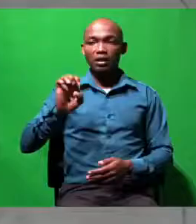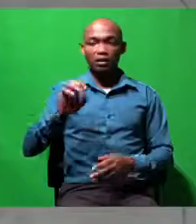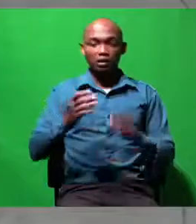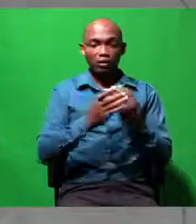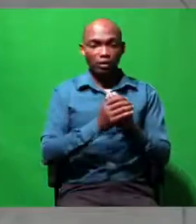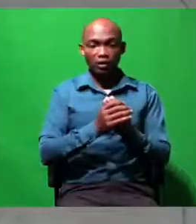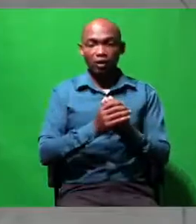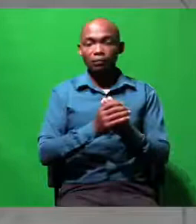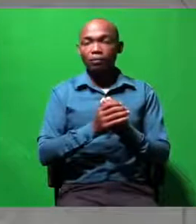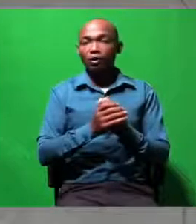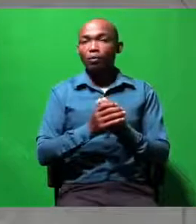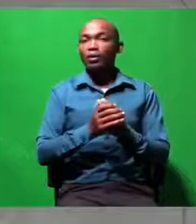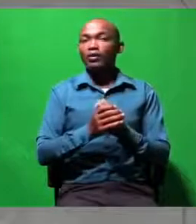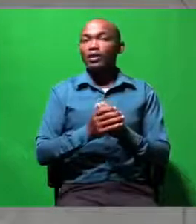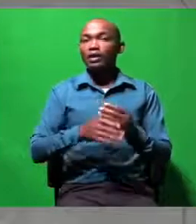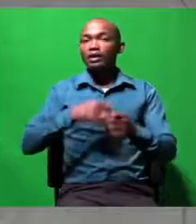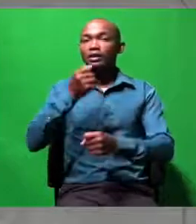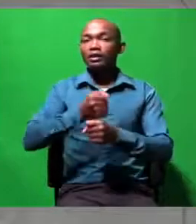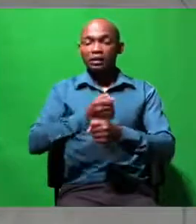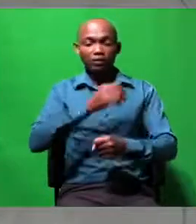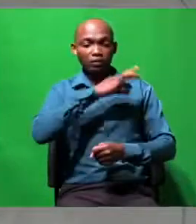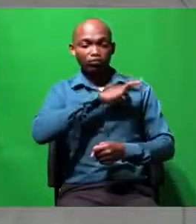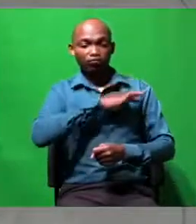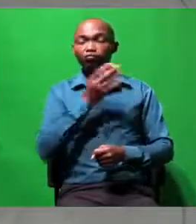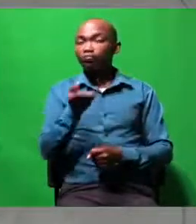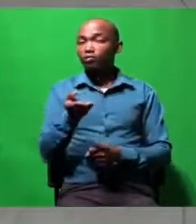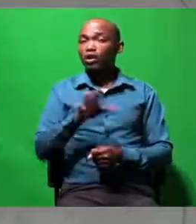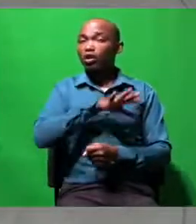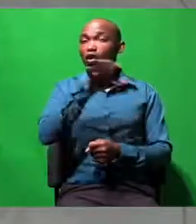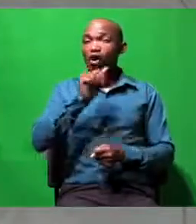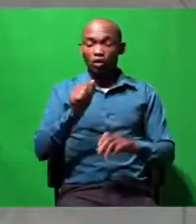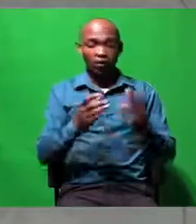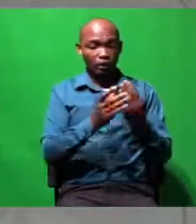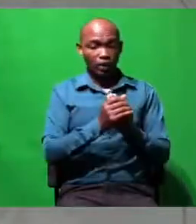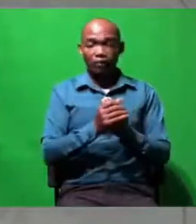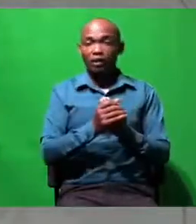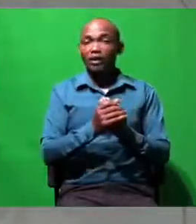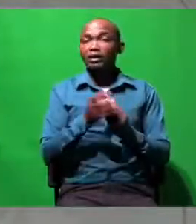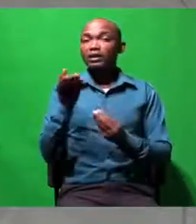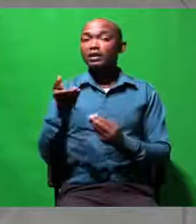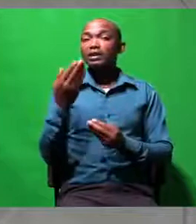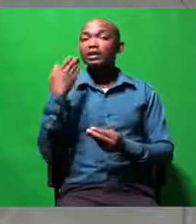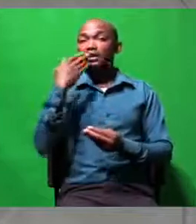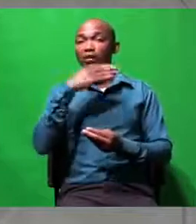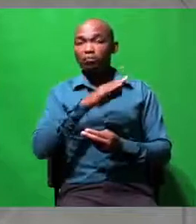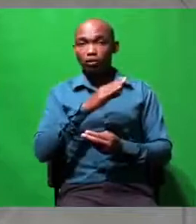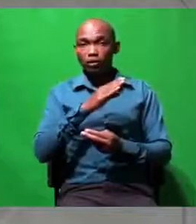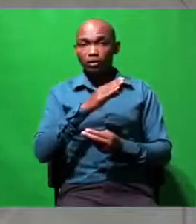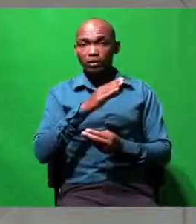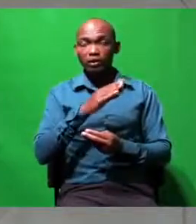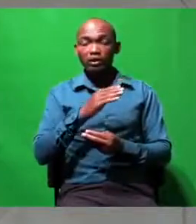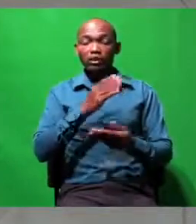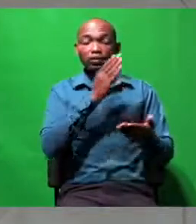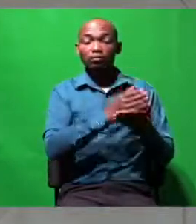looking under executive. So another important thing here under executives, this organ is very